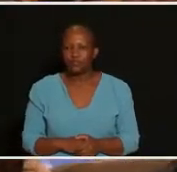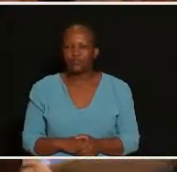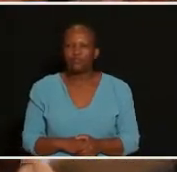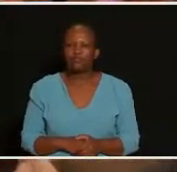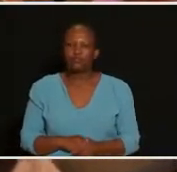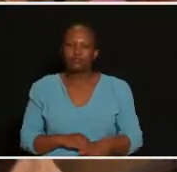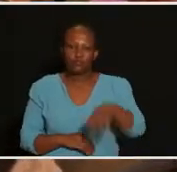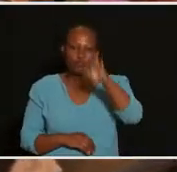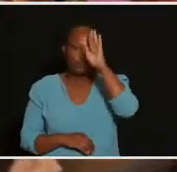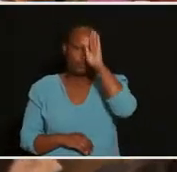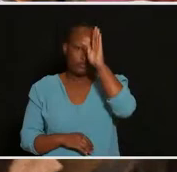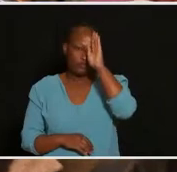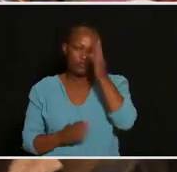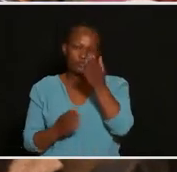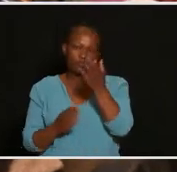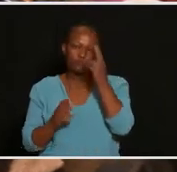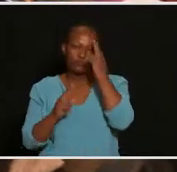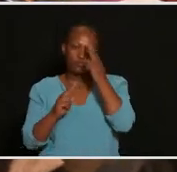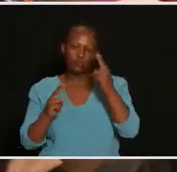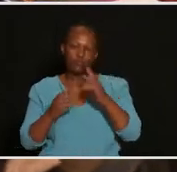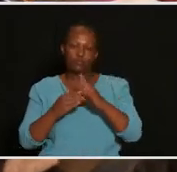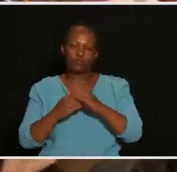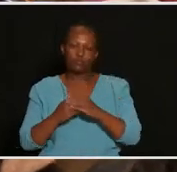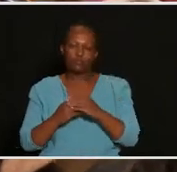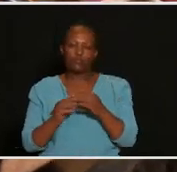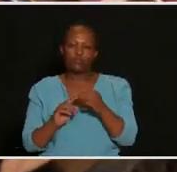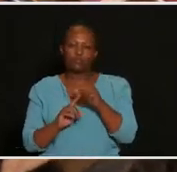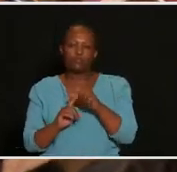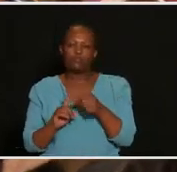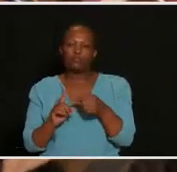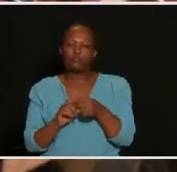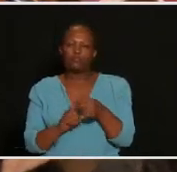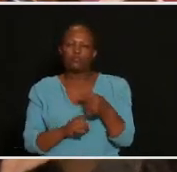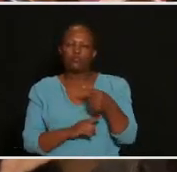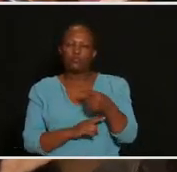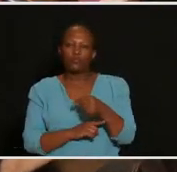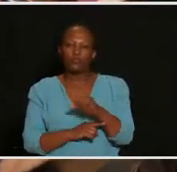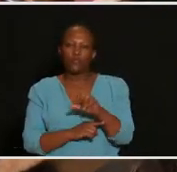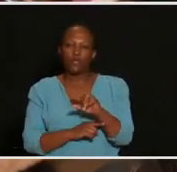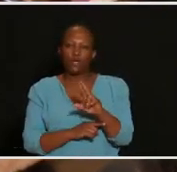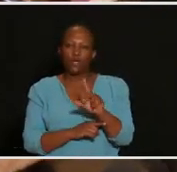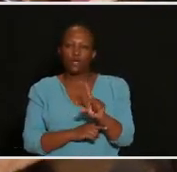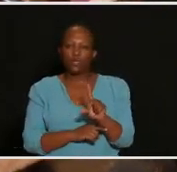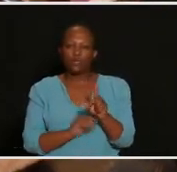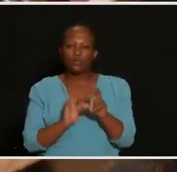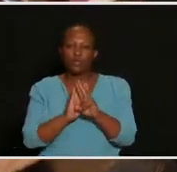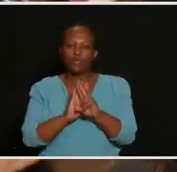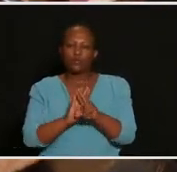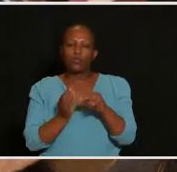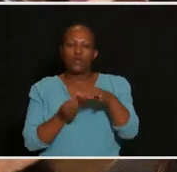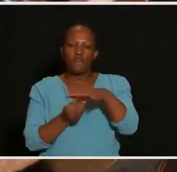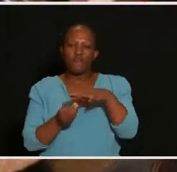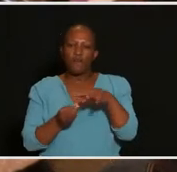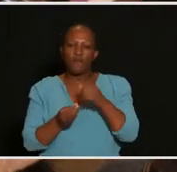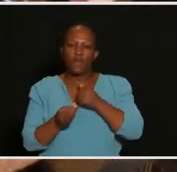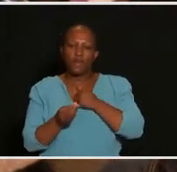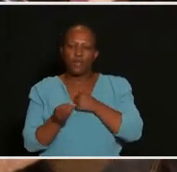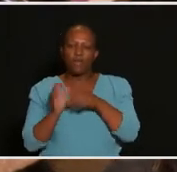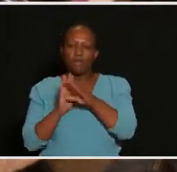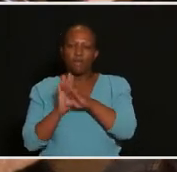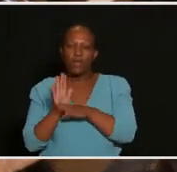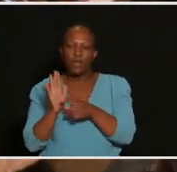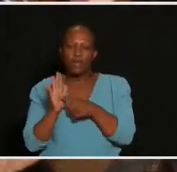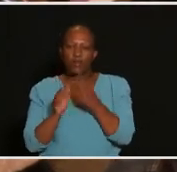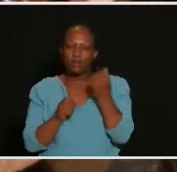good afternoon honorable members my name is Jarvis Iman I represent my family I reject the bull in totality